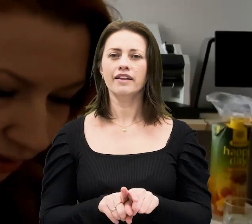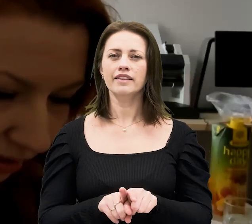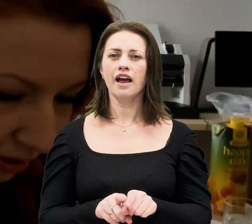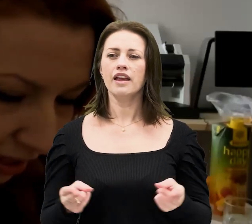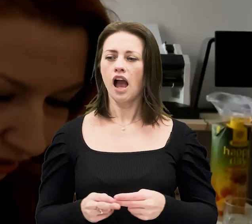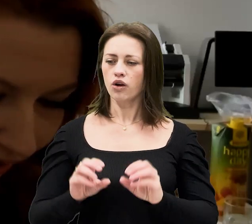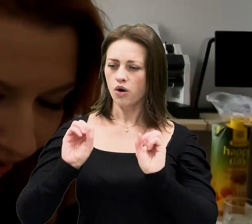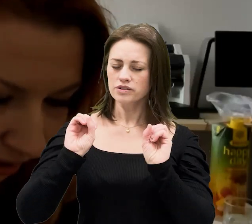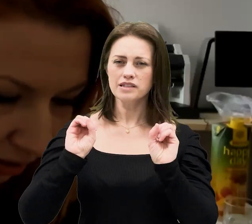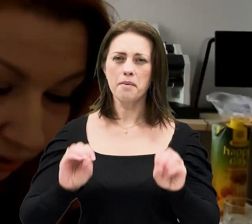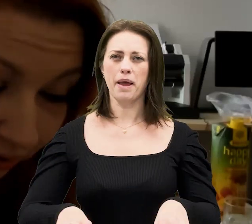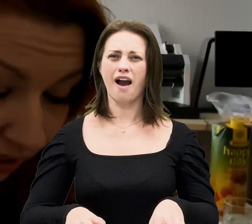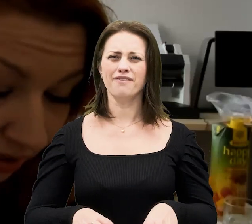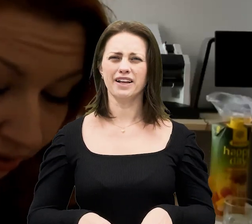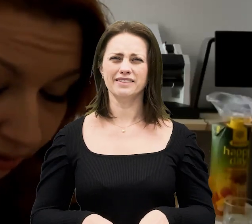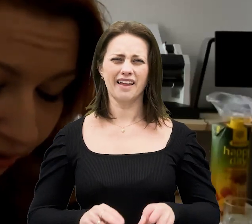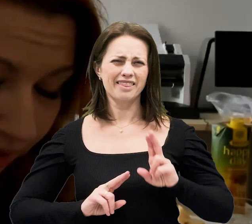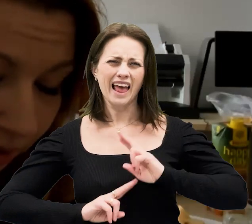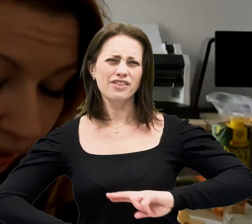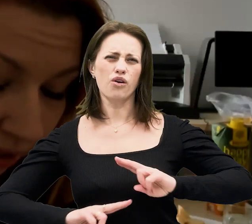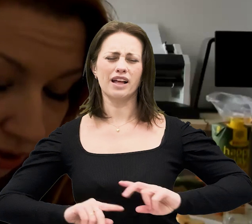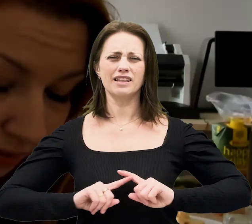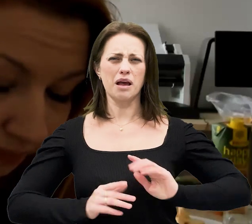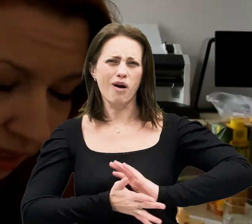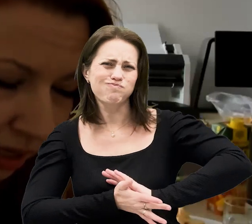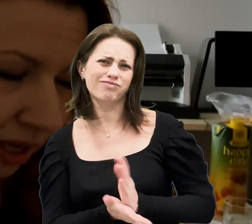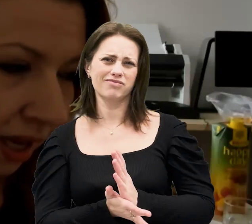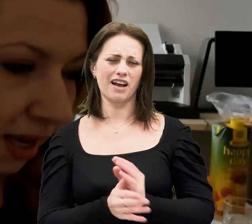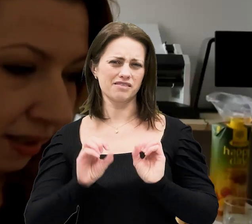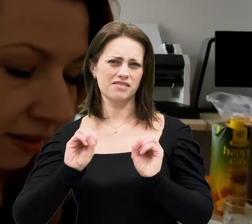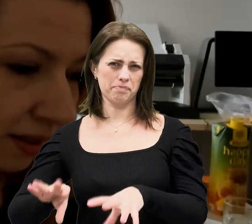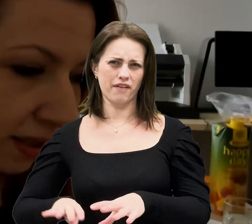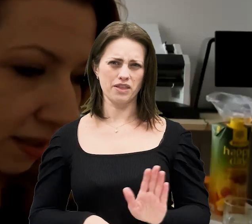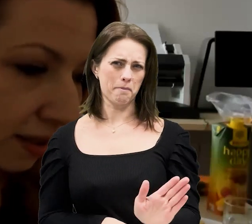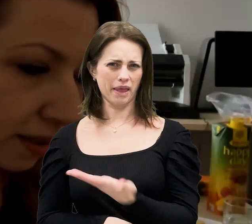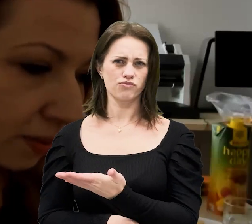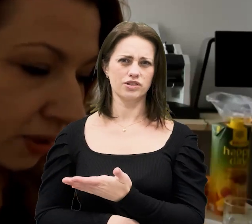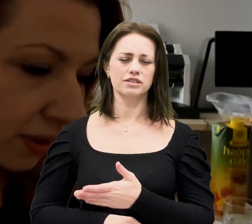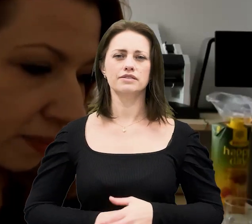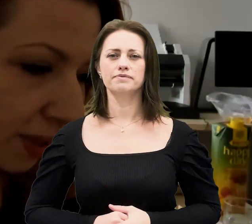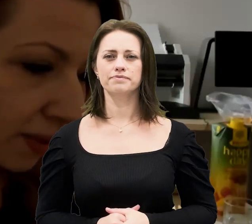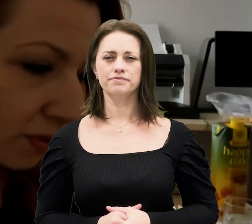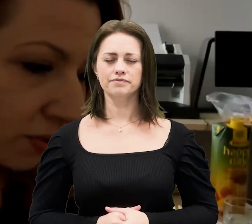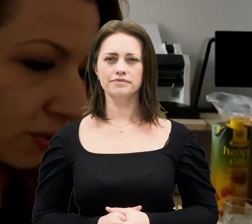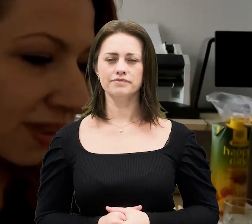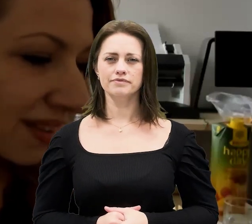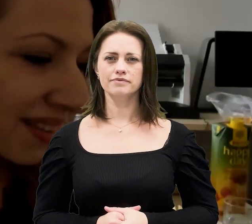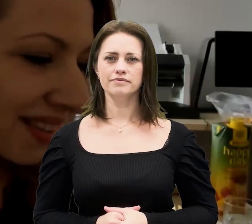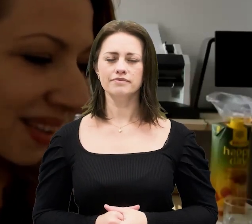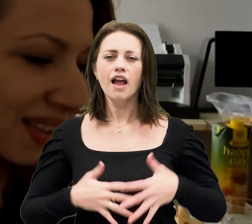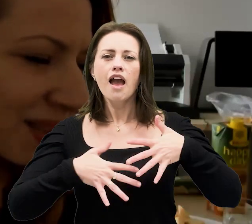of any intolerance or discrimination. And what maybe